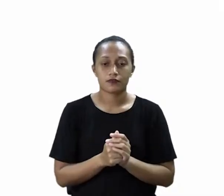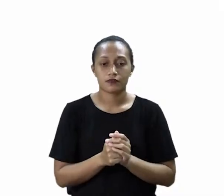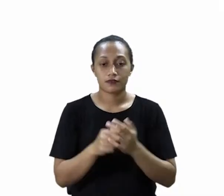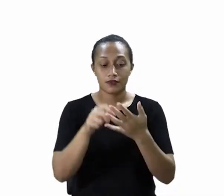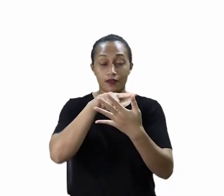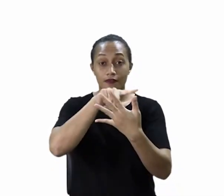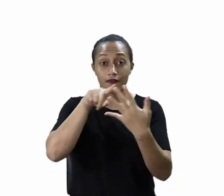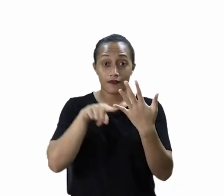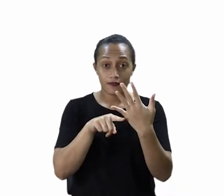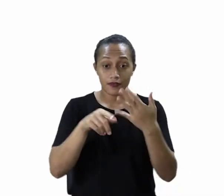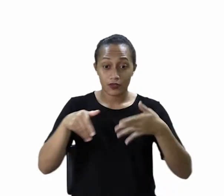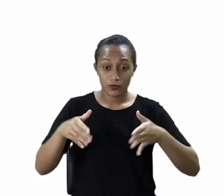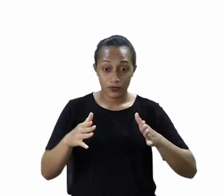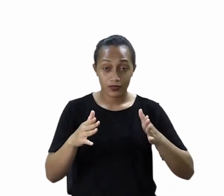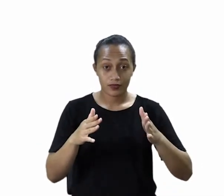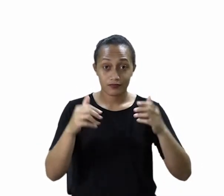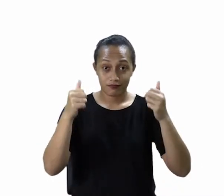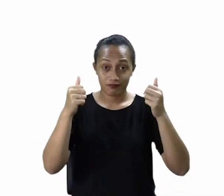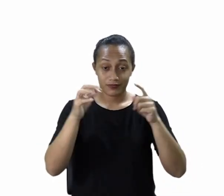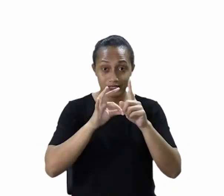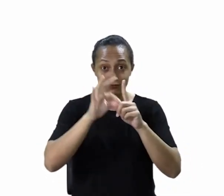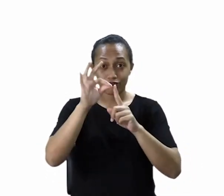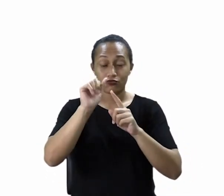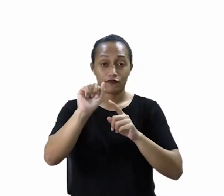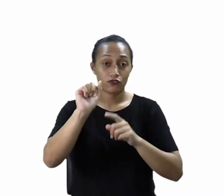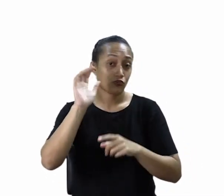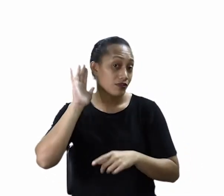5 ways to help improve your listening skills.